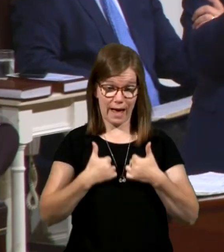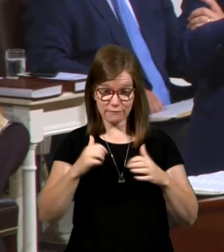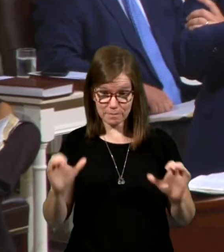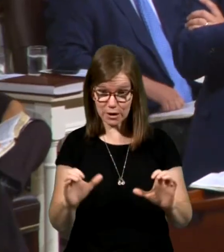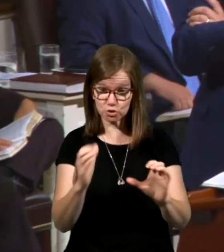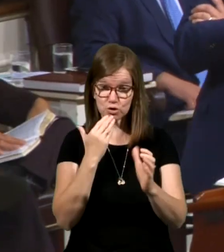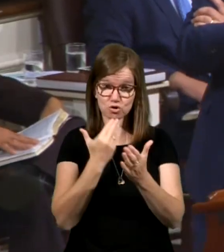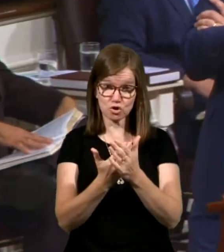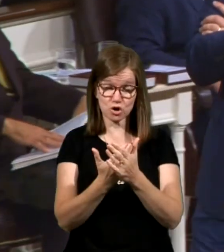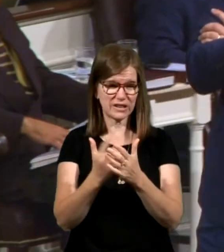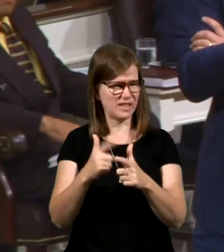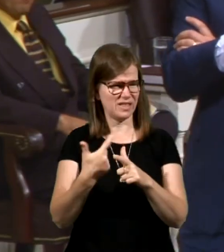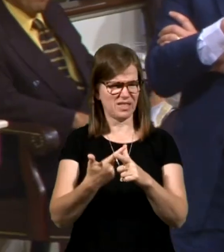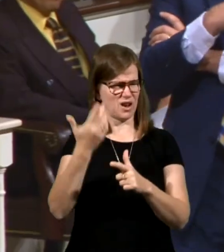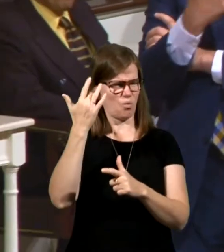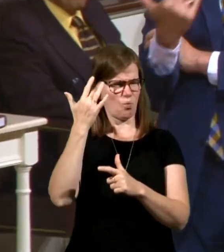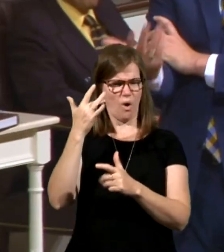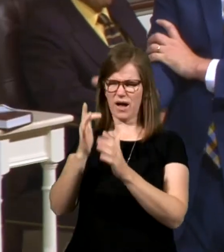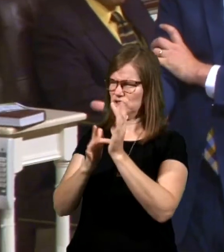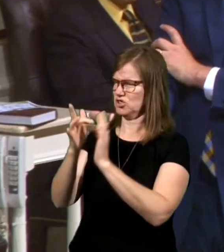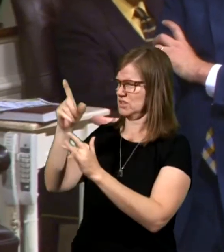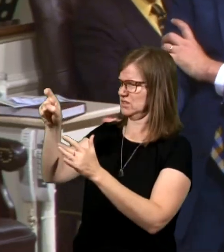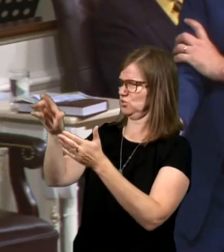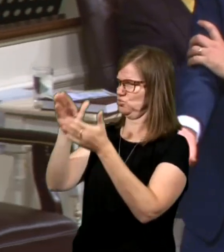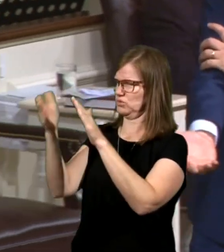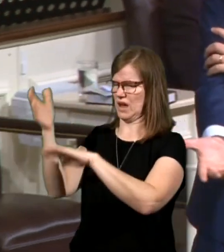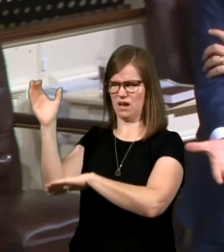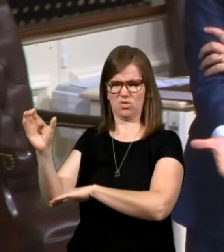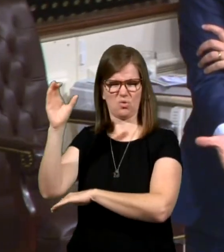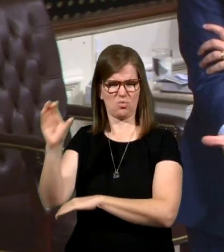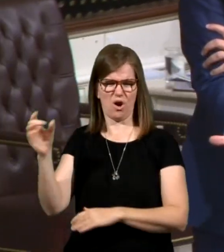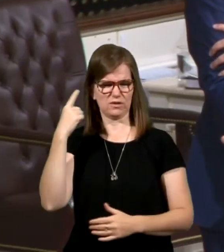doing bad, then why would Jesus have to die on the cross?